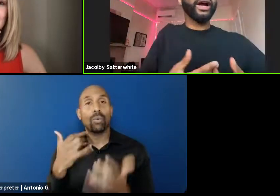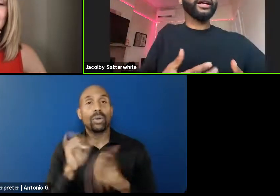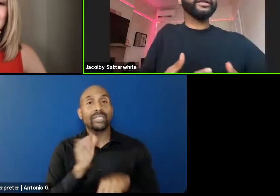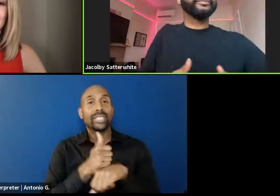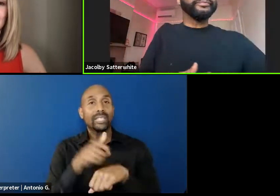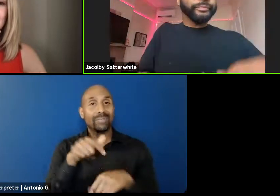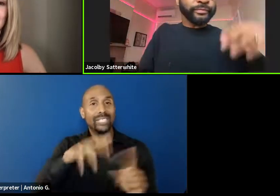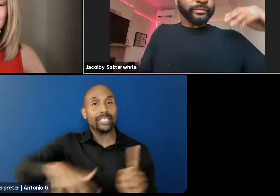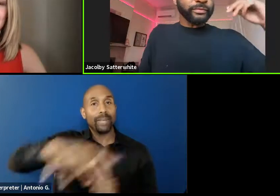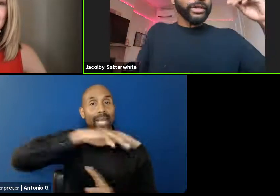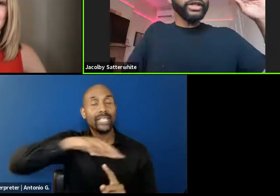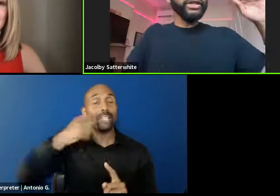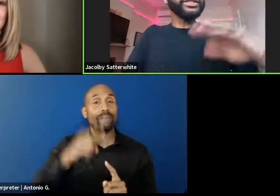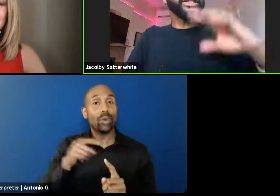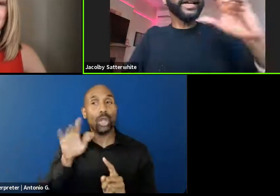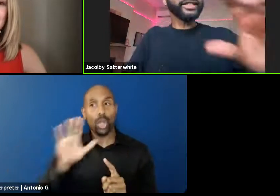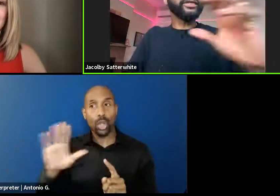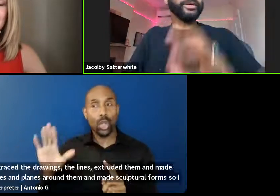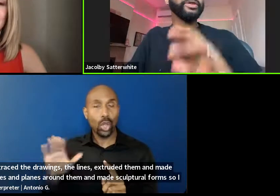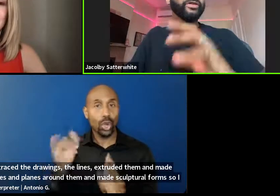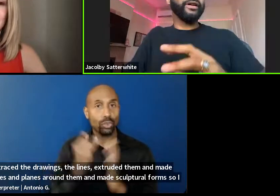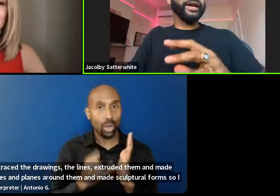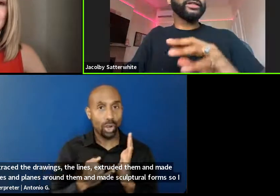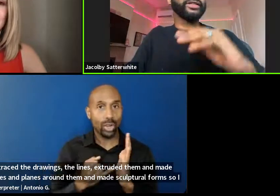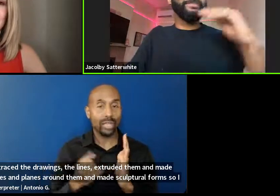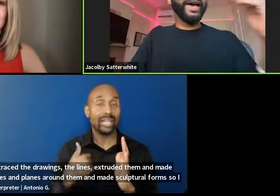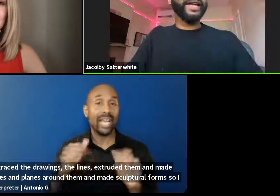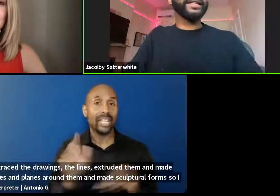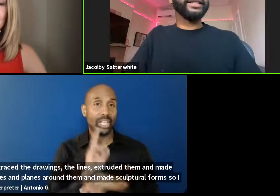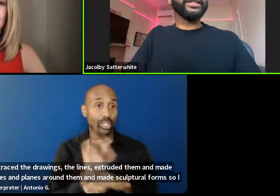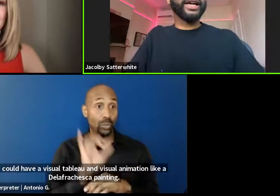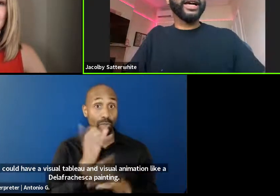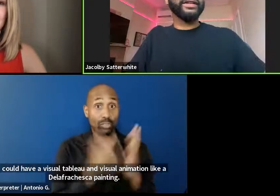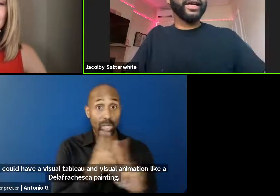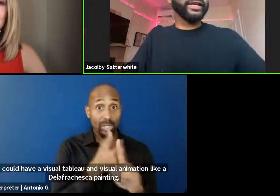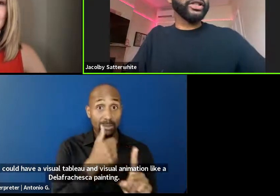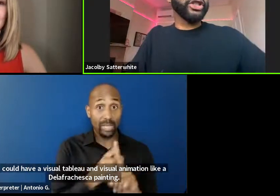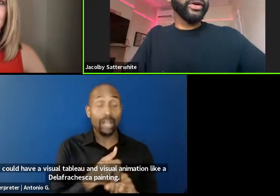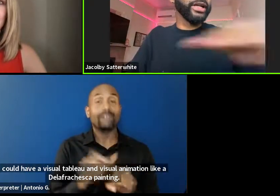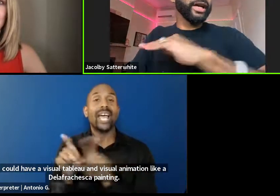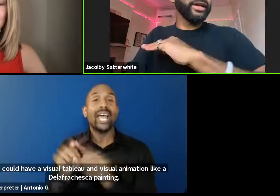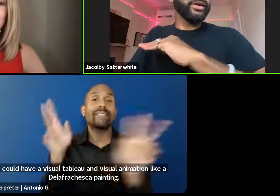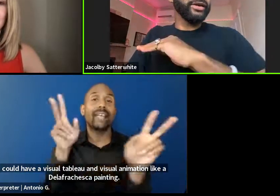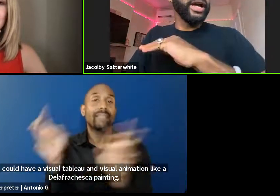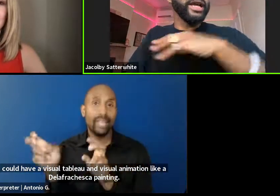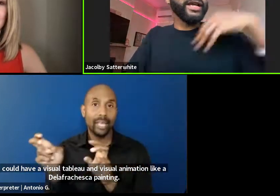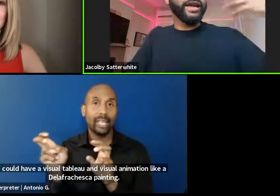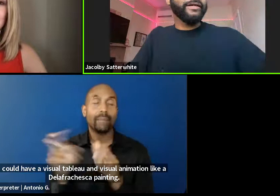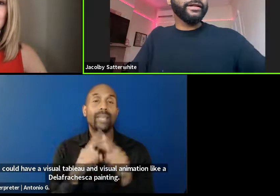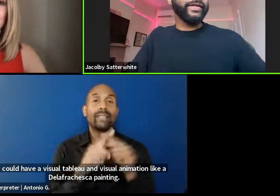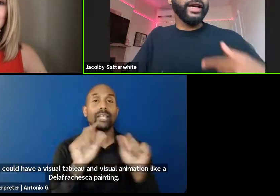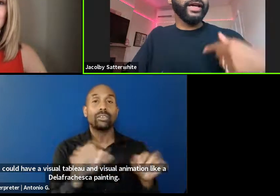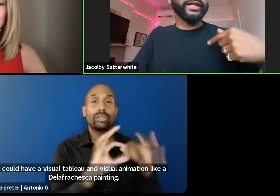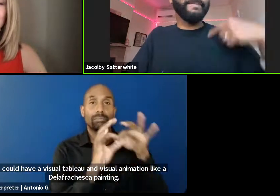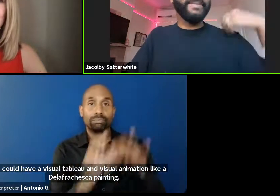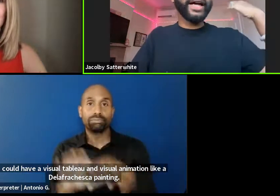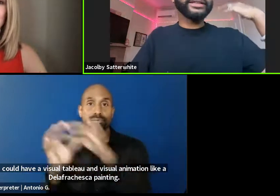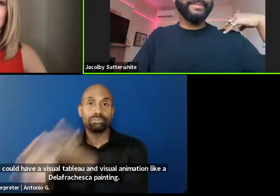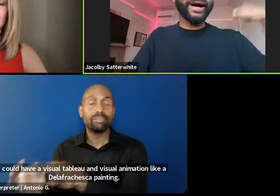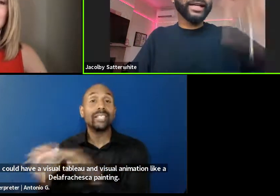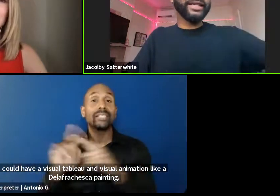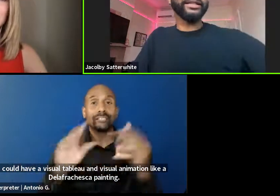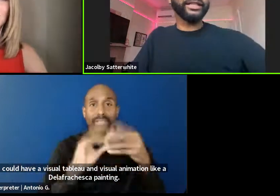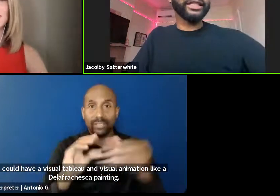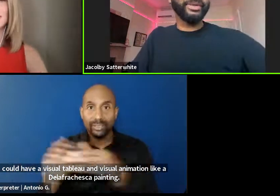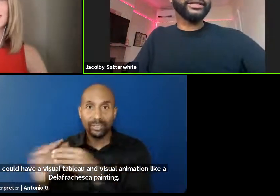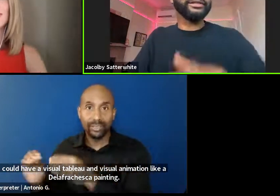drawings where I could use the text from the drawings thematically to kind of like string together narrative and composite